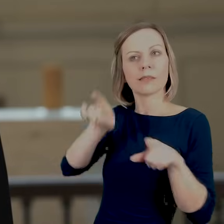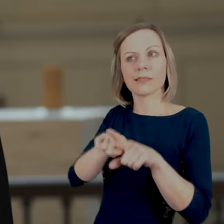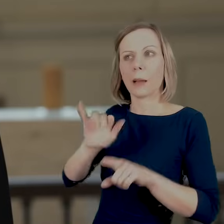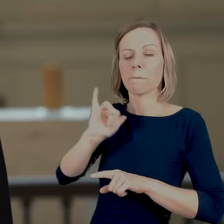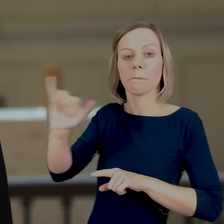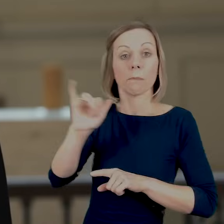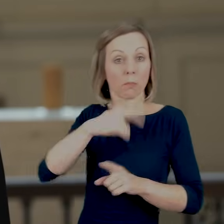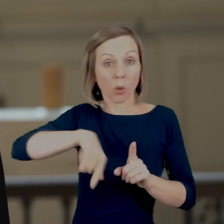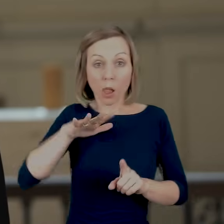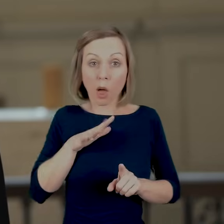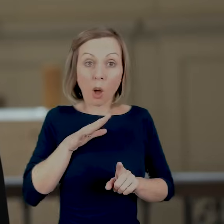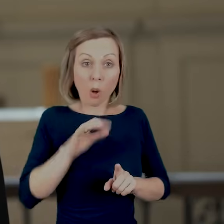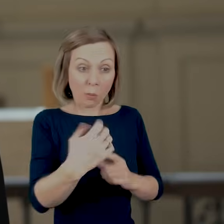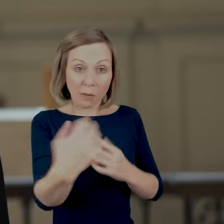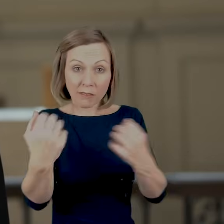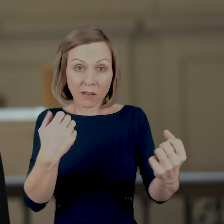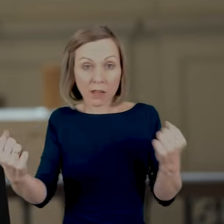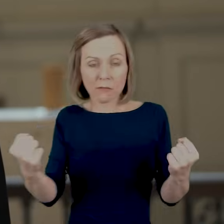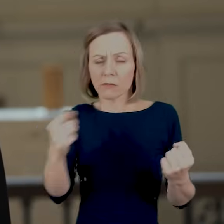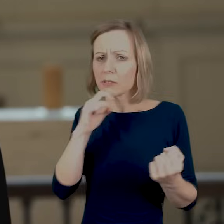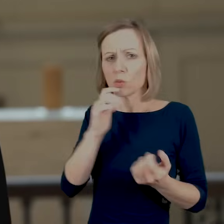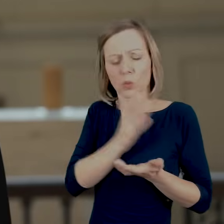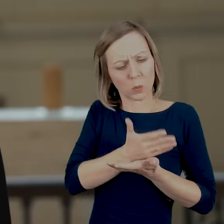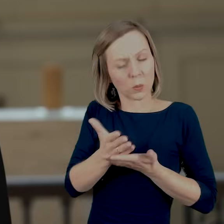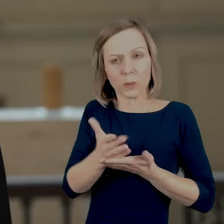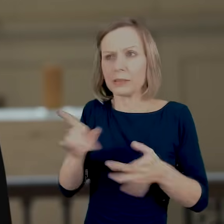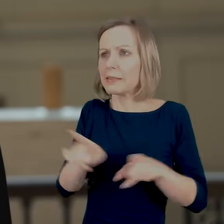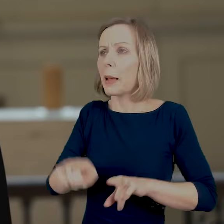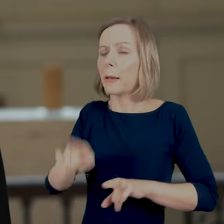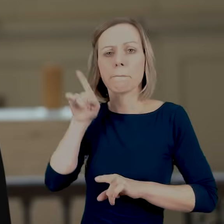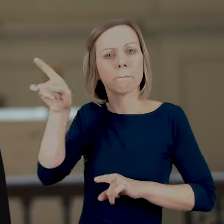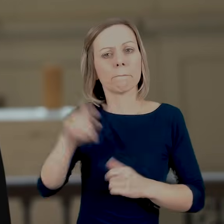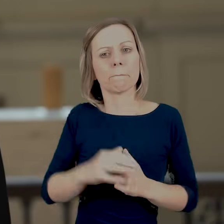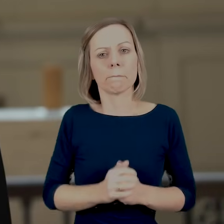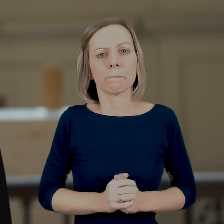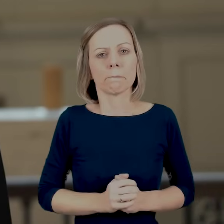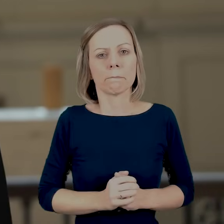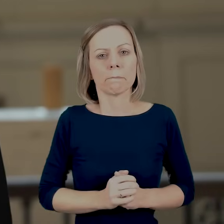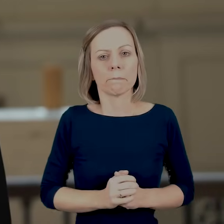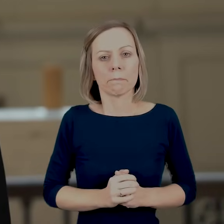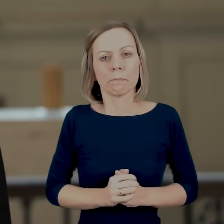is. And all who have this hope in him purify themselves, just as he is pure.